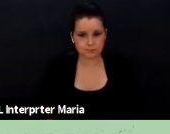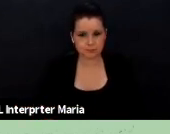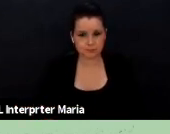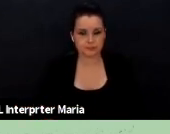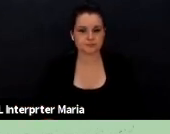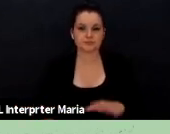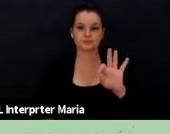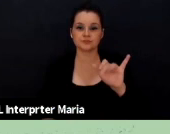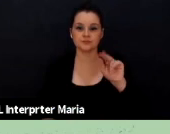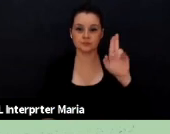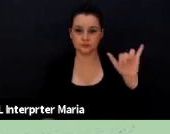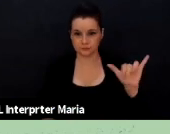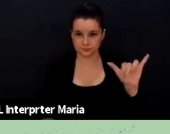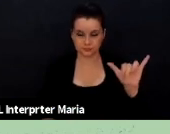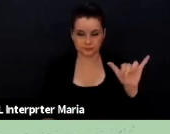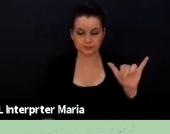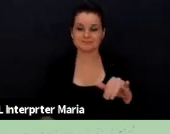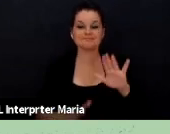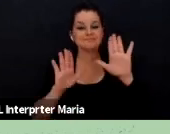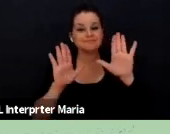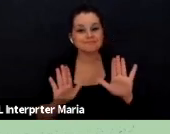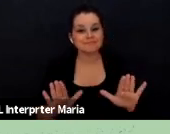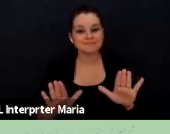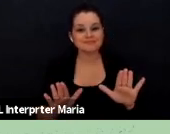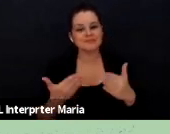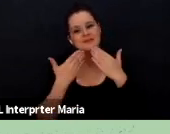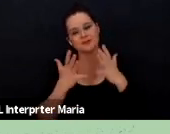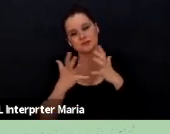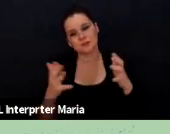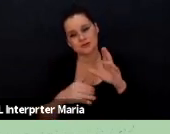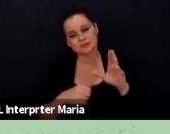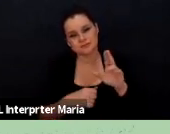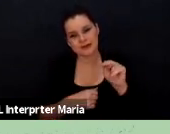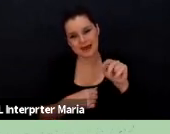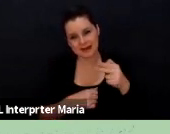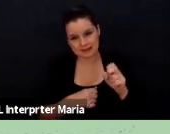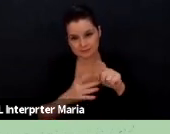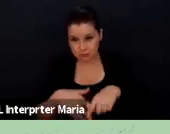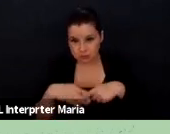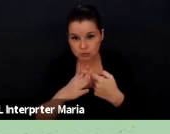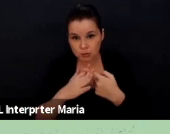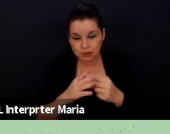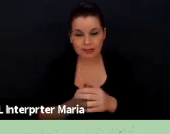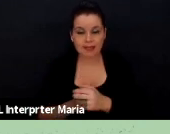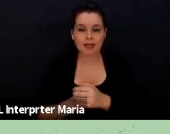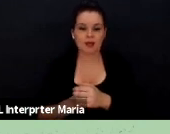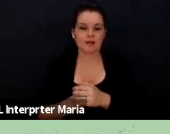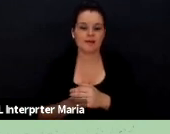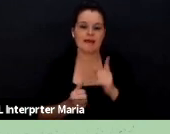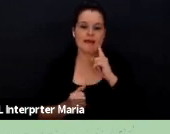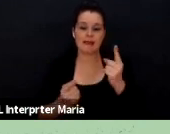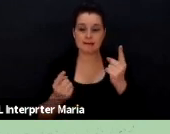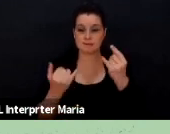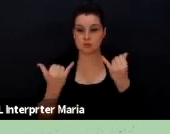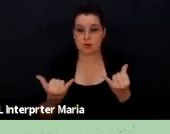Flannery? Great. Yeah, thank you so much, Natalie, for kicking us off. I am coming to you right